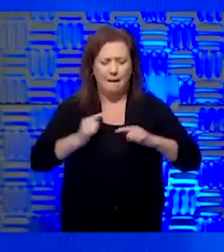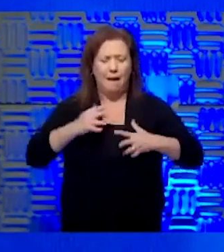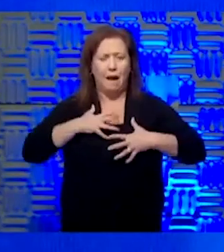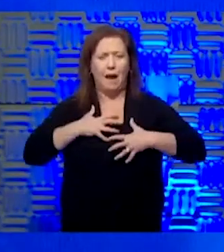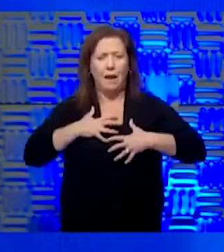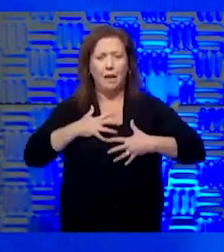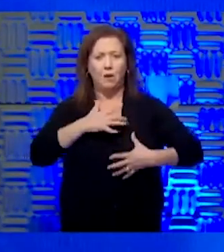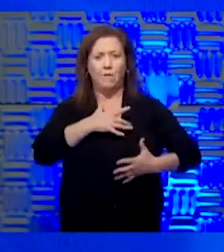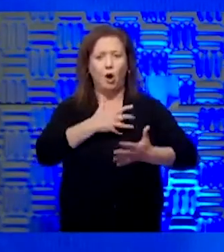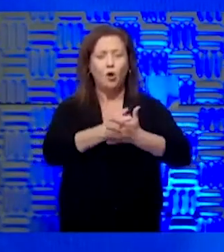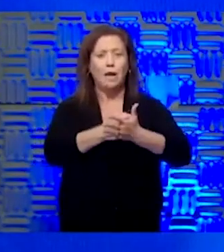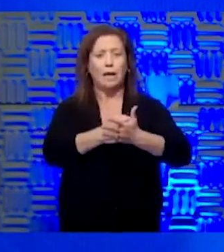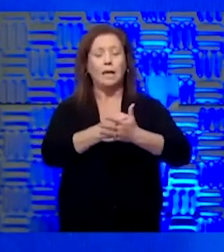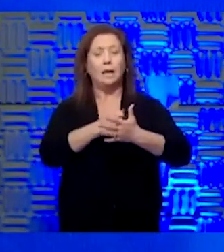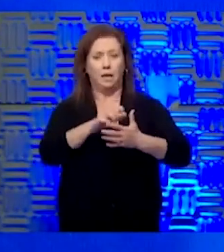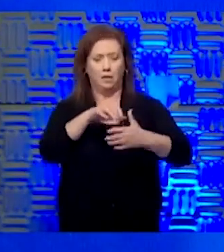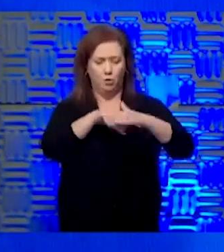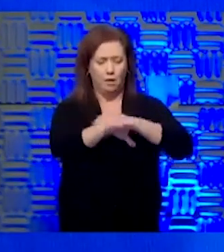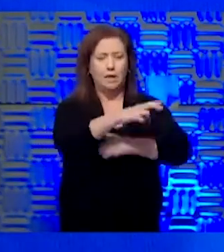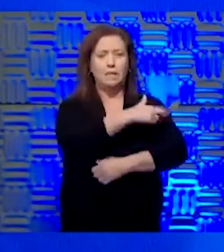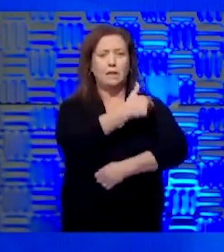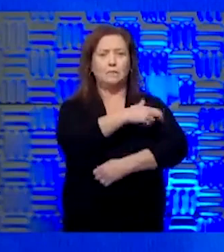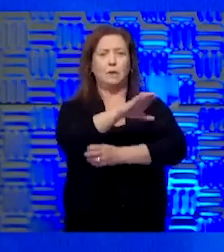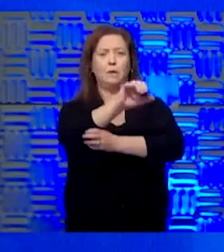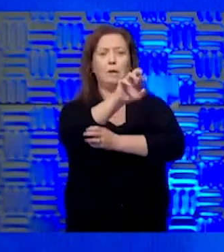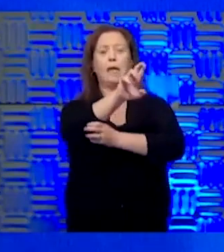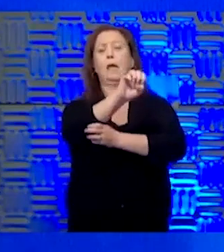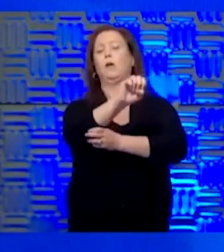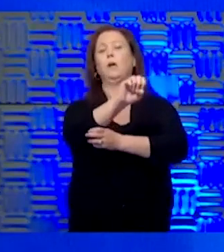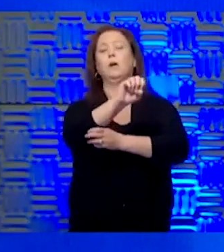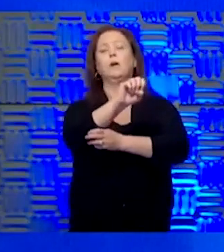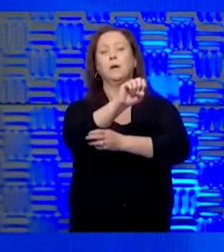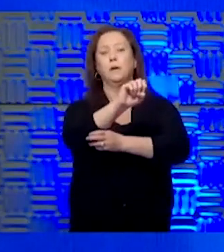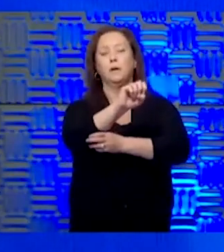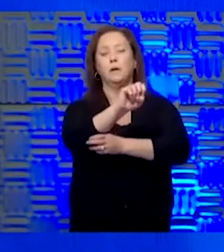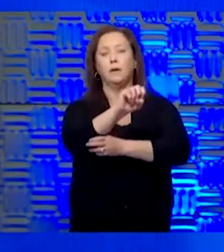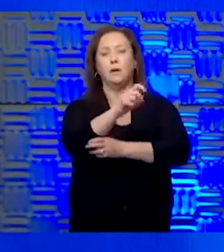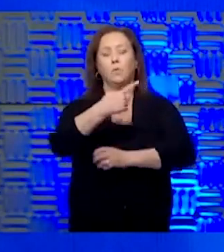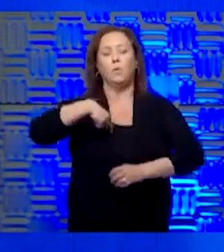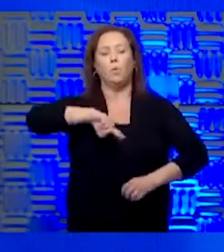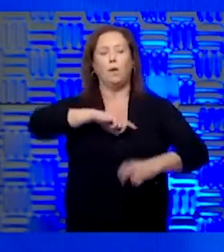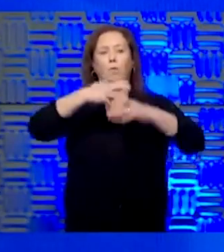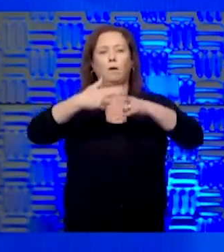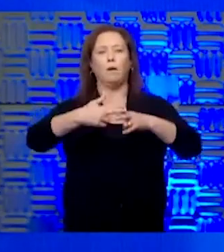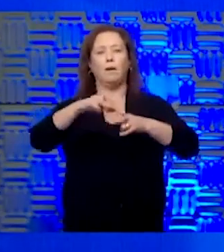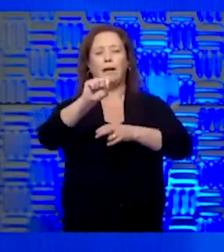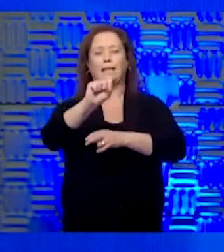having a heart attack and they're getting that care. So the rate of this, what we would call